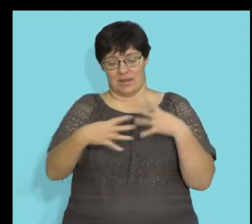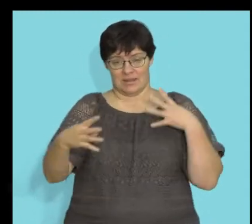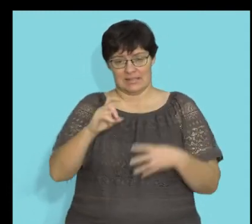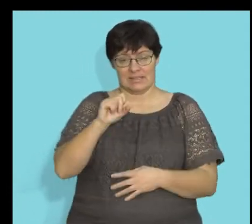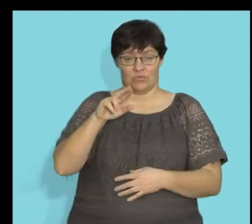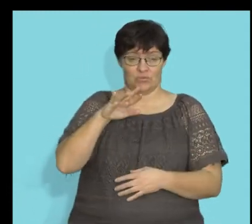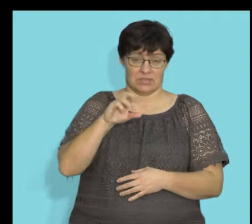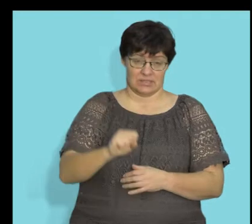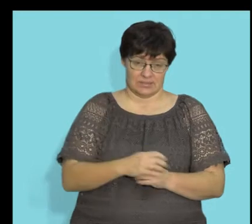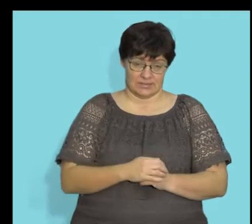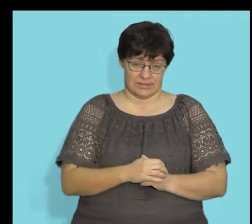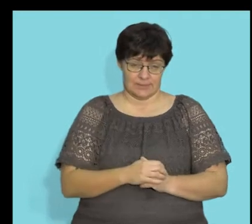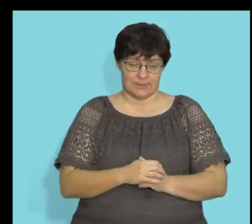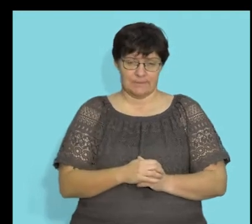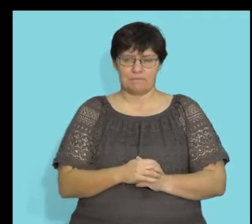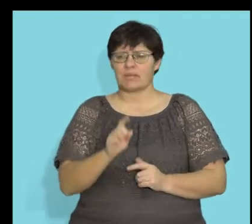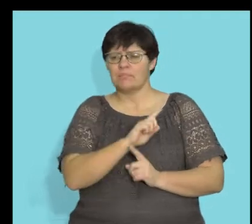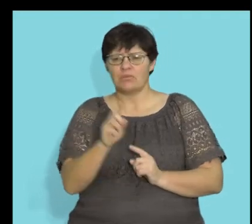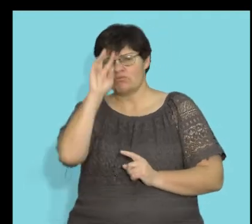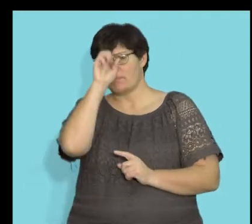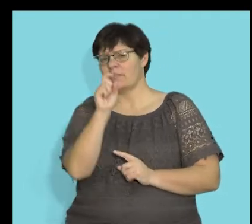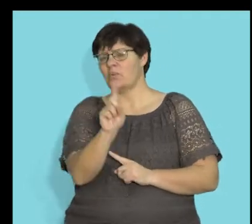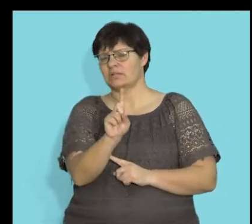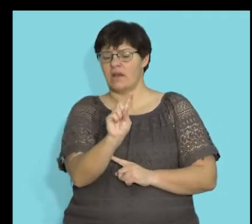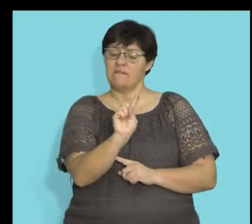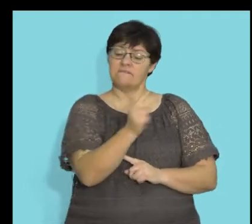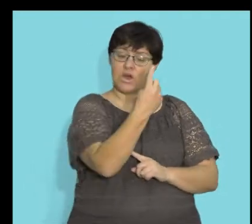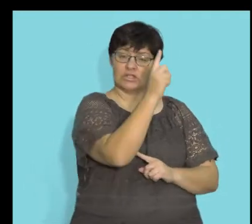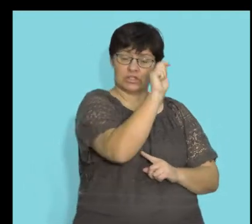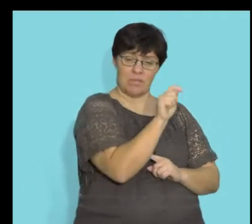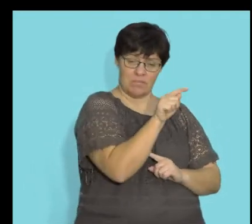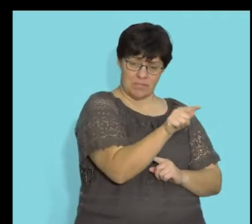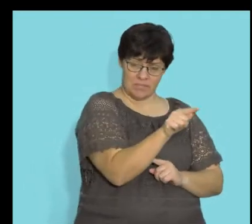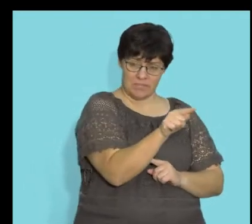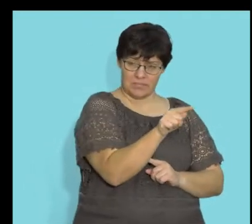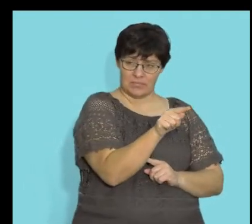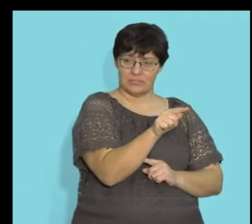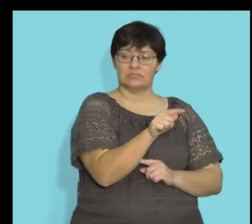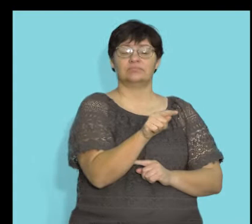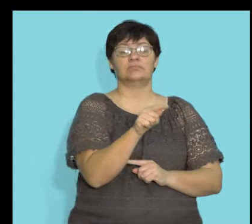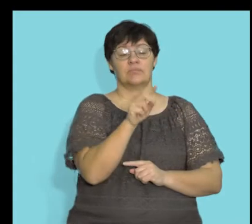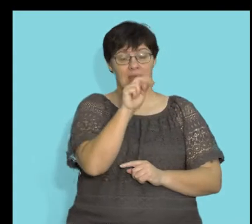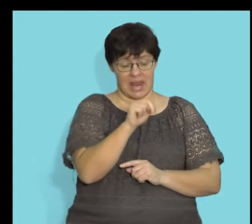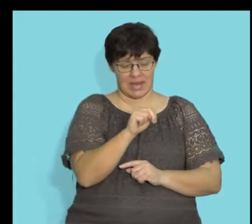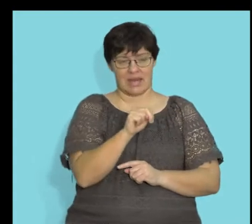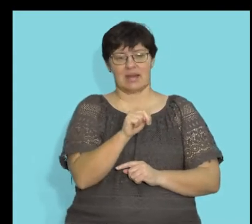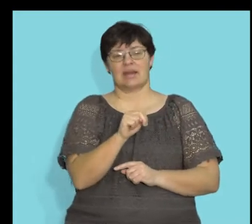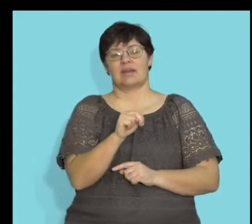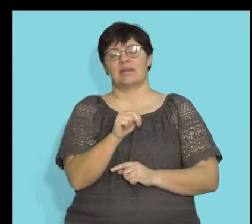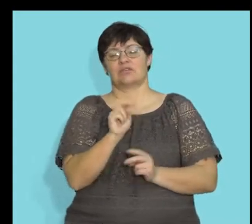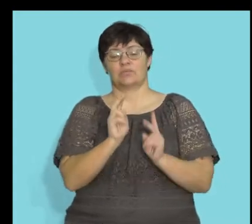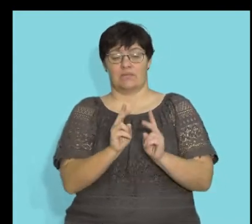formula. But I have to remember that the first term involved in this sum is the 12th